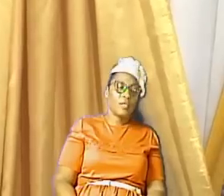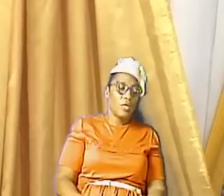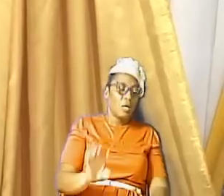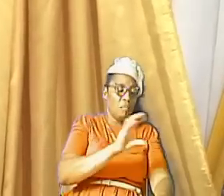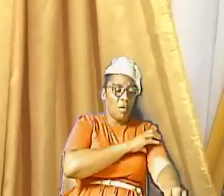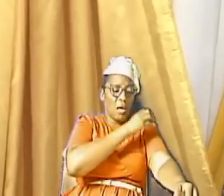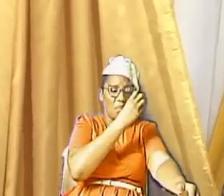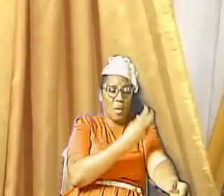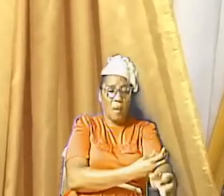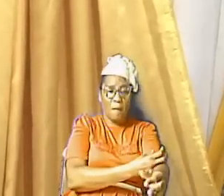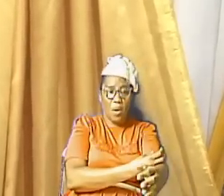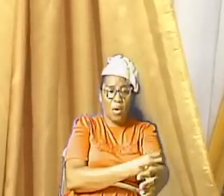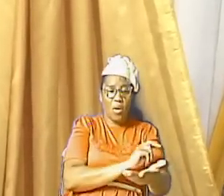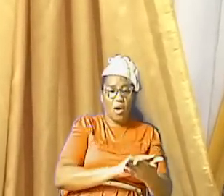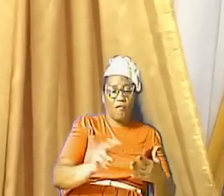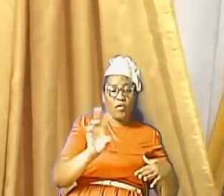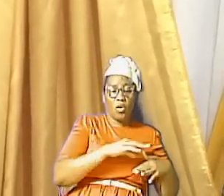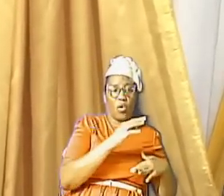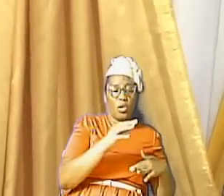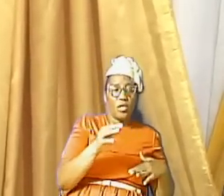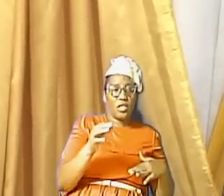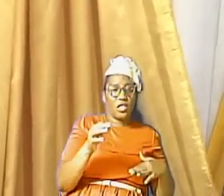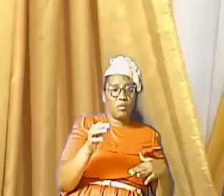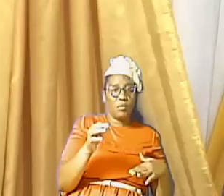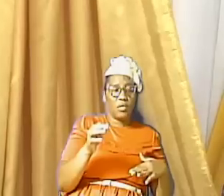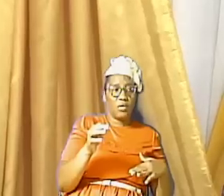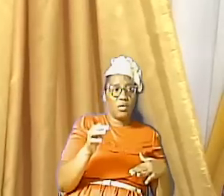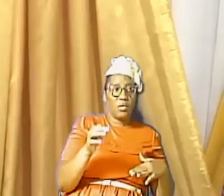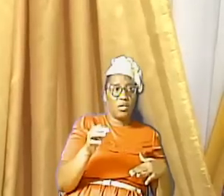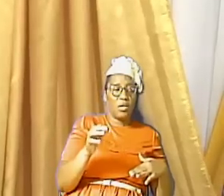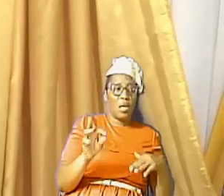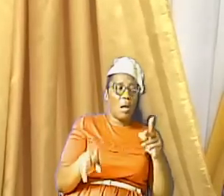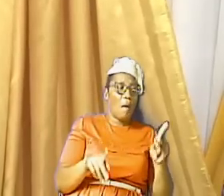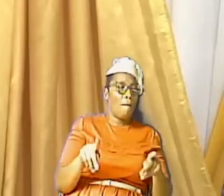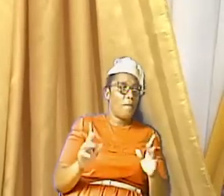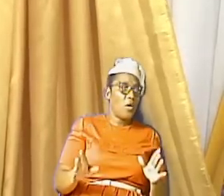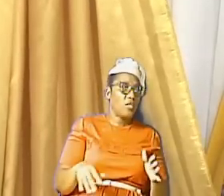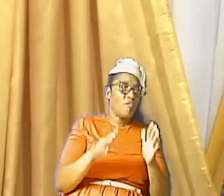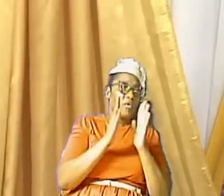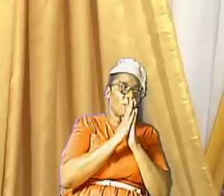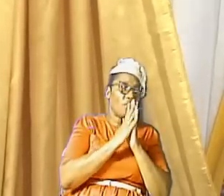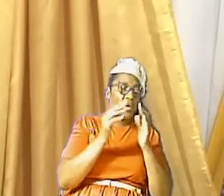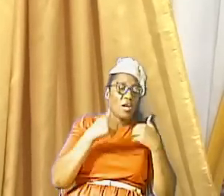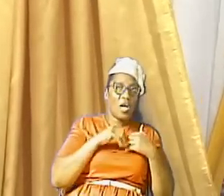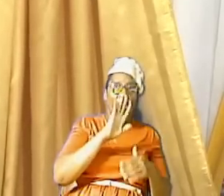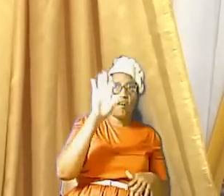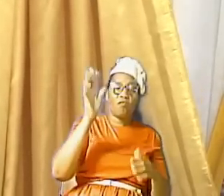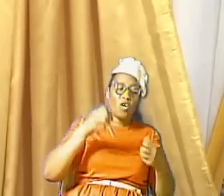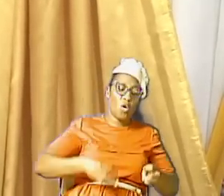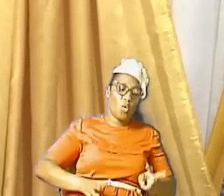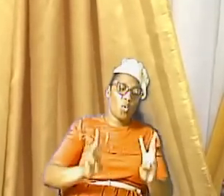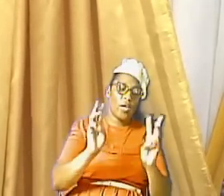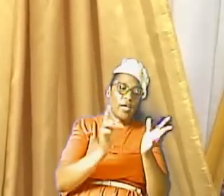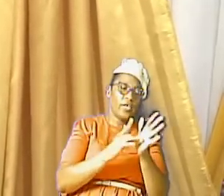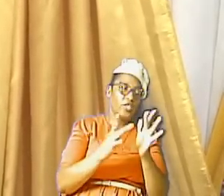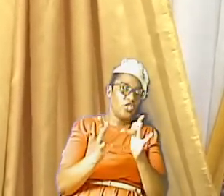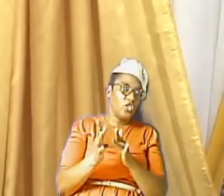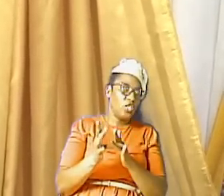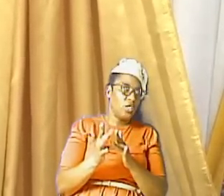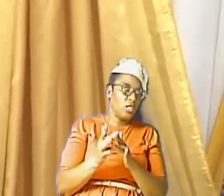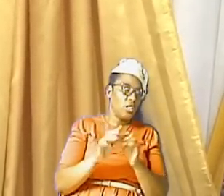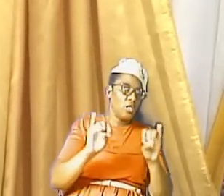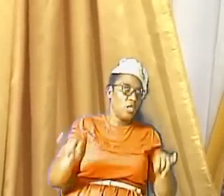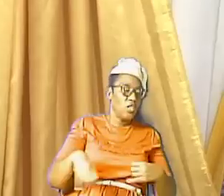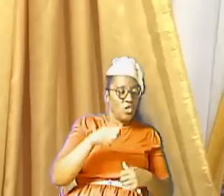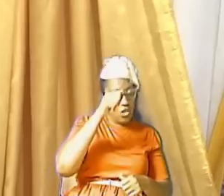the power of the Holy Ghost and the prayers that have been prayed, have your way, Jesus.